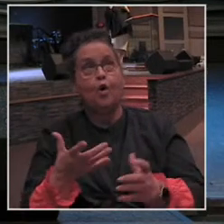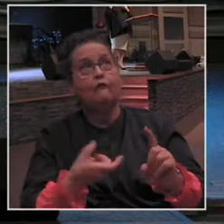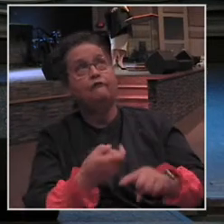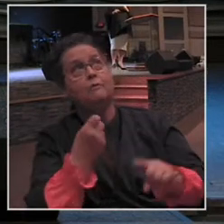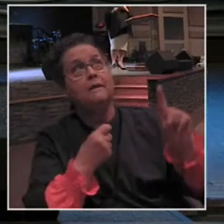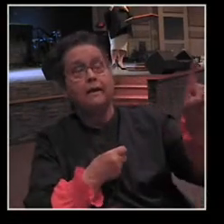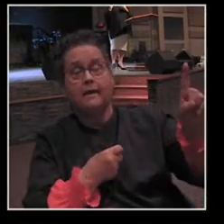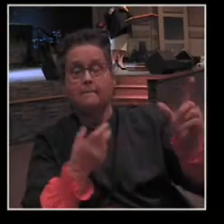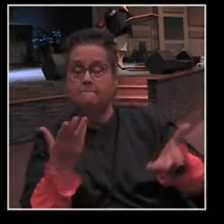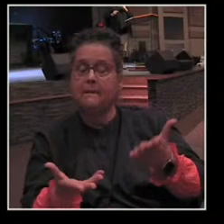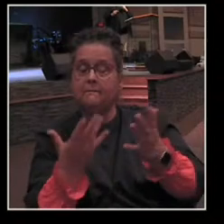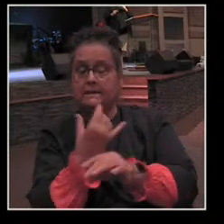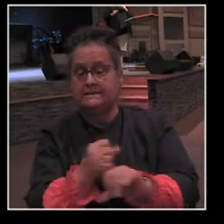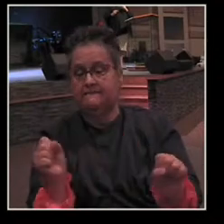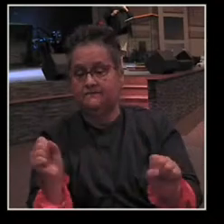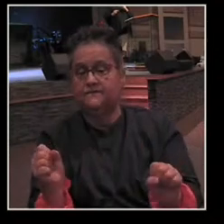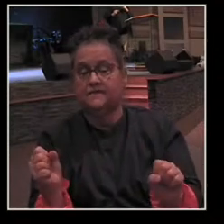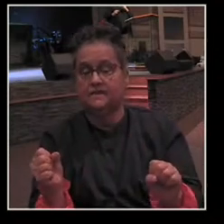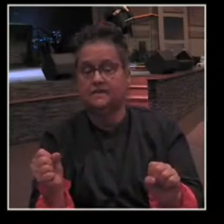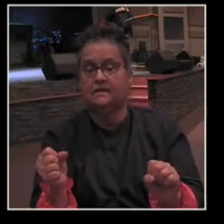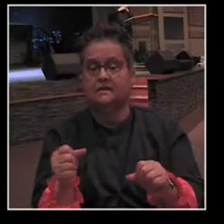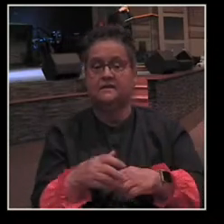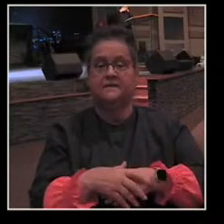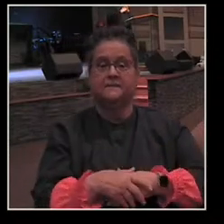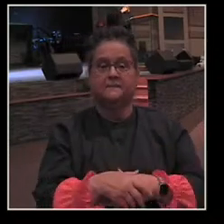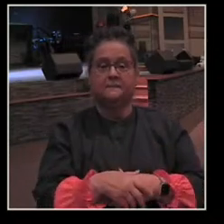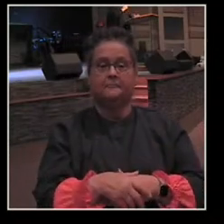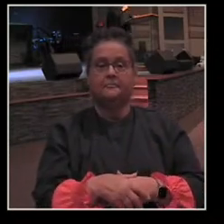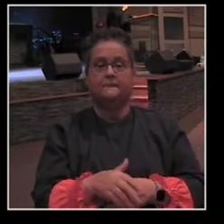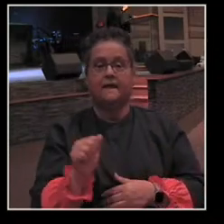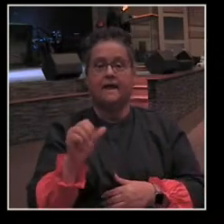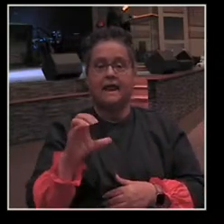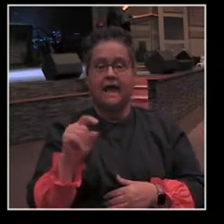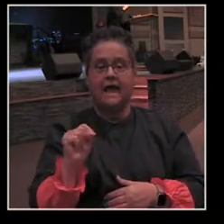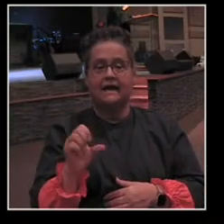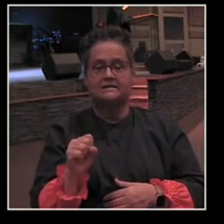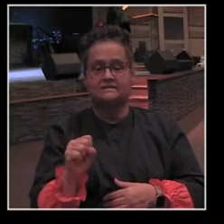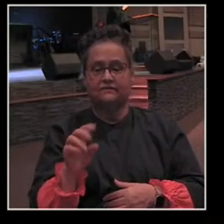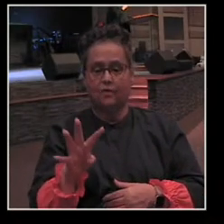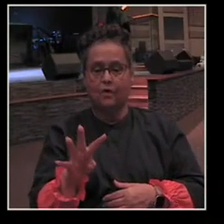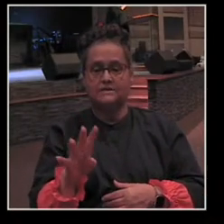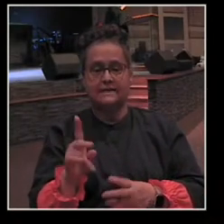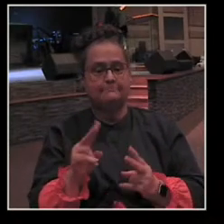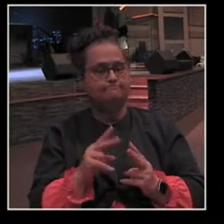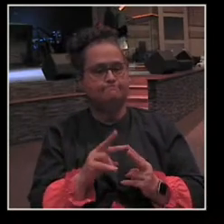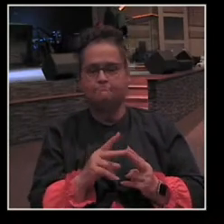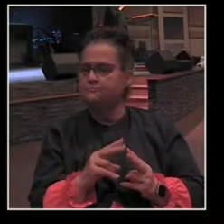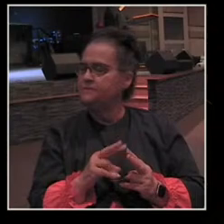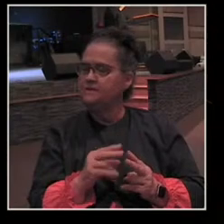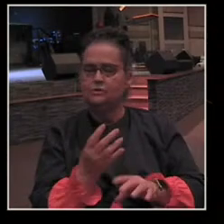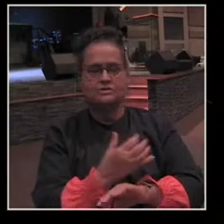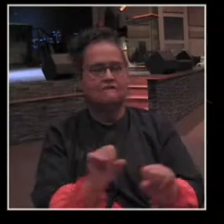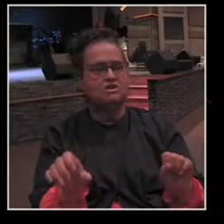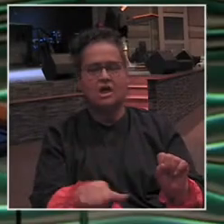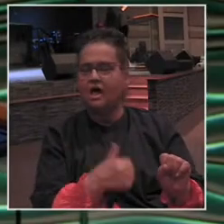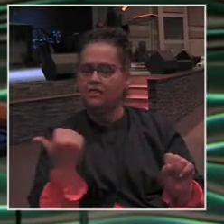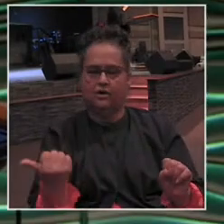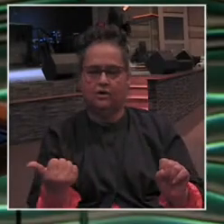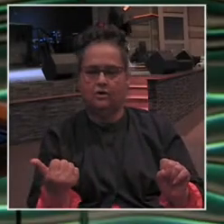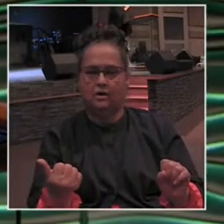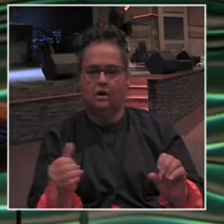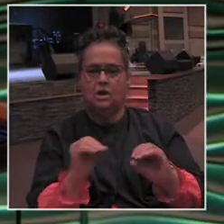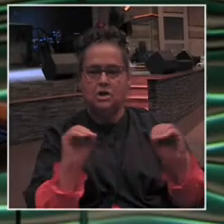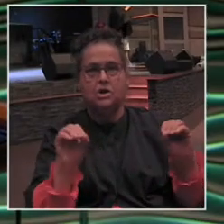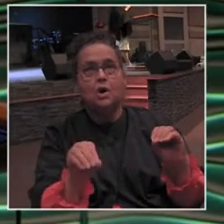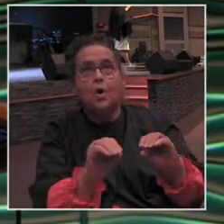him might be saved. And then in Acts 4, it says, neither is there salvation in any other, for there is